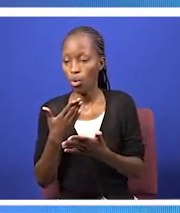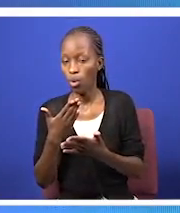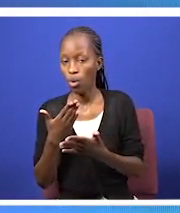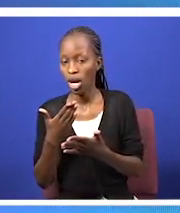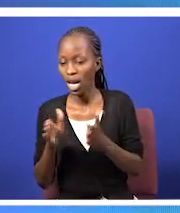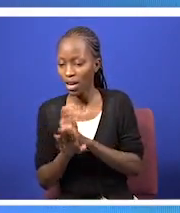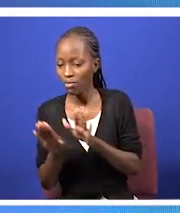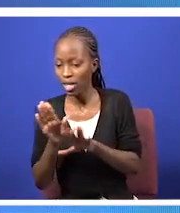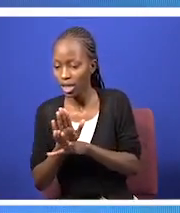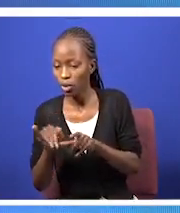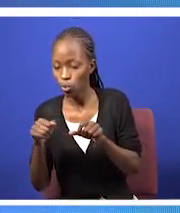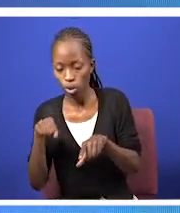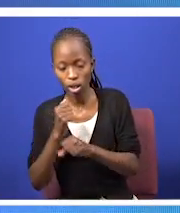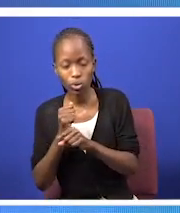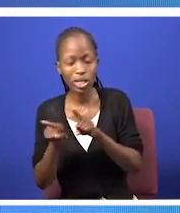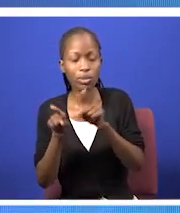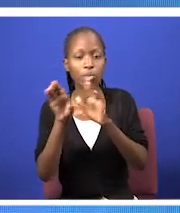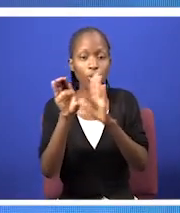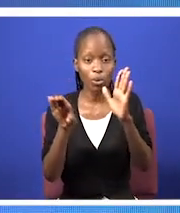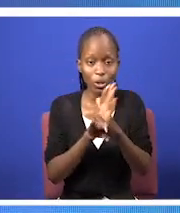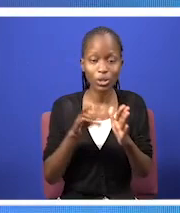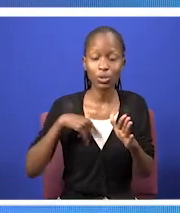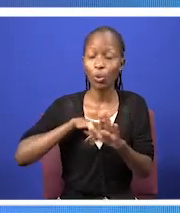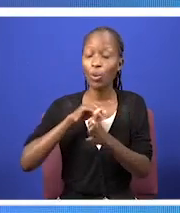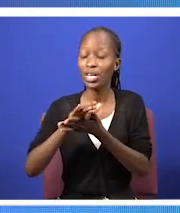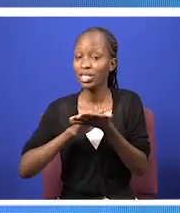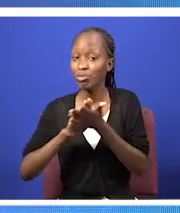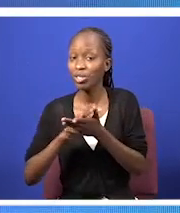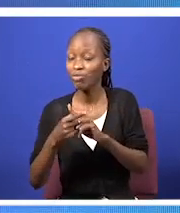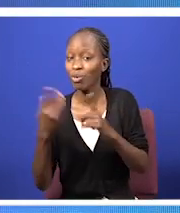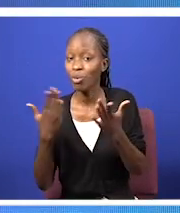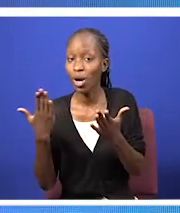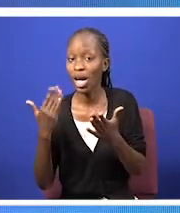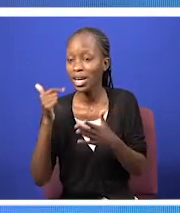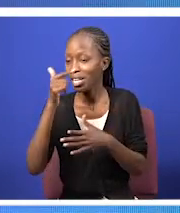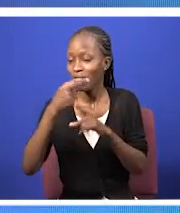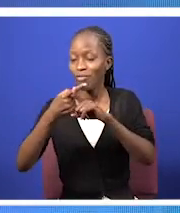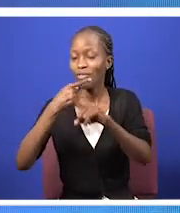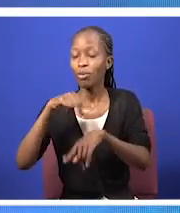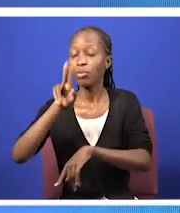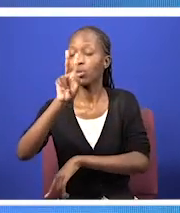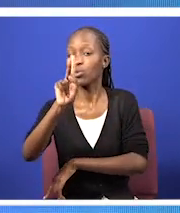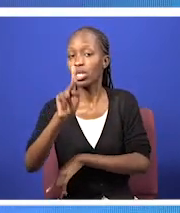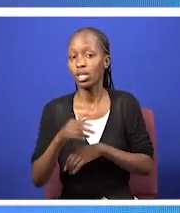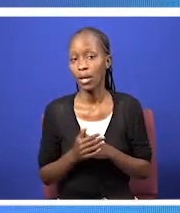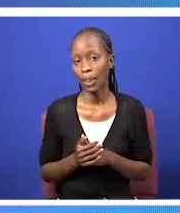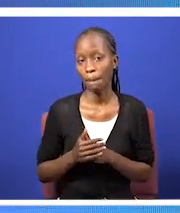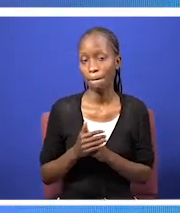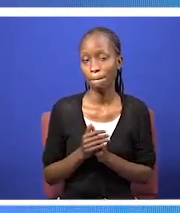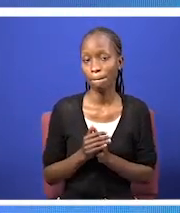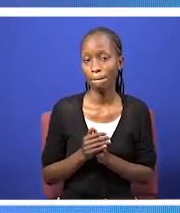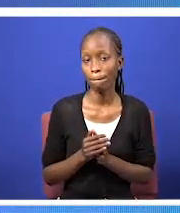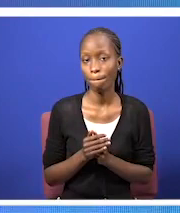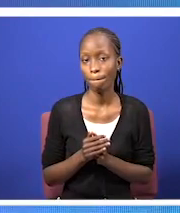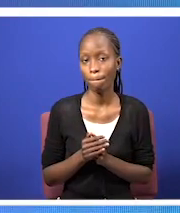legal systems that guide us, even our constitution, are things that came as a result of our connection to the